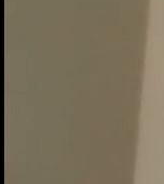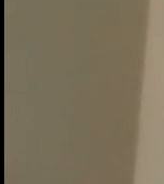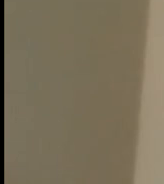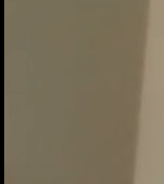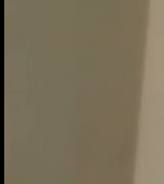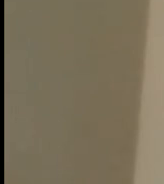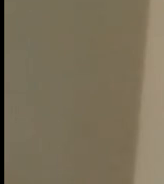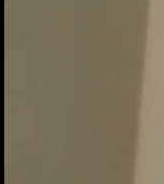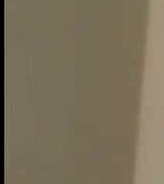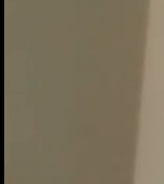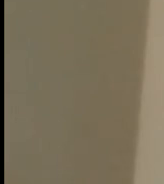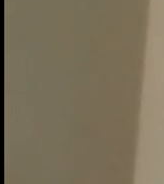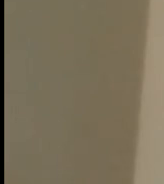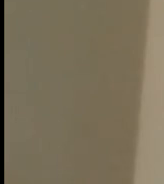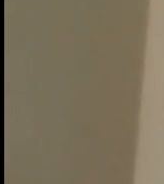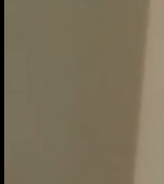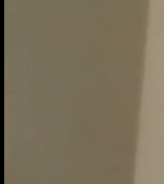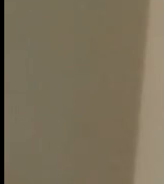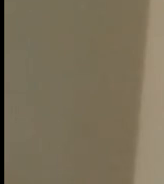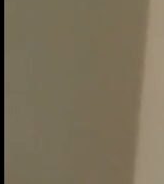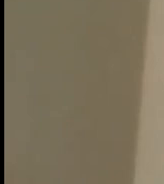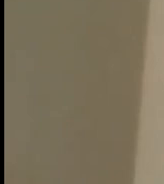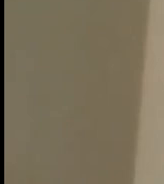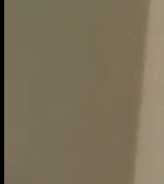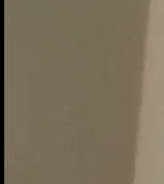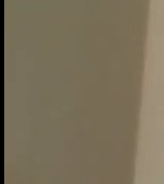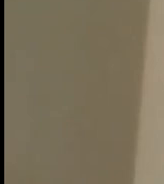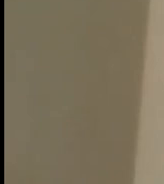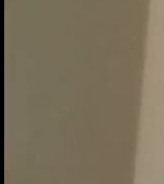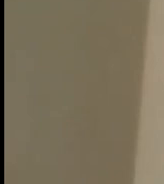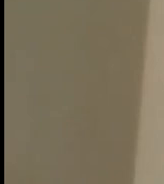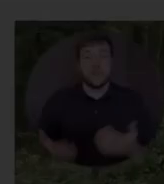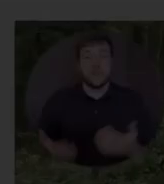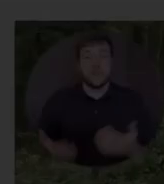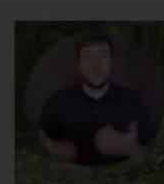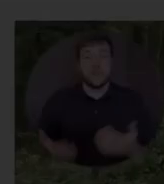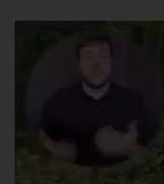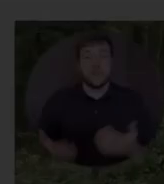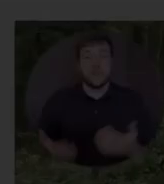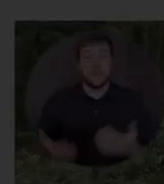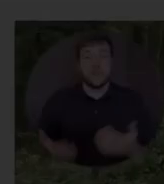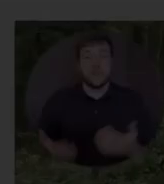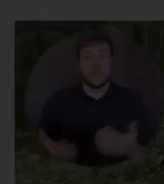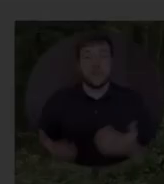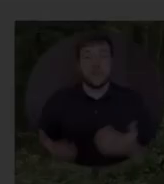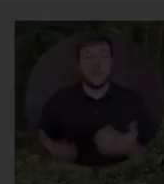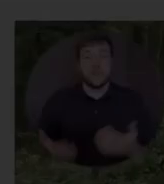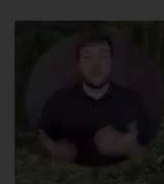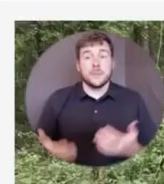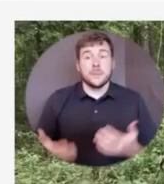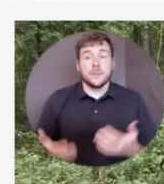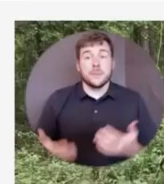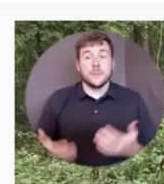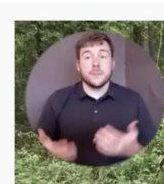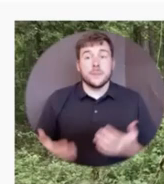learning about, just pop those in the chat. We're gonna play 3 of the plant videos at a time, and then we'll pause for questions. So